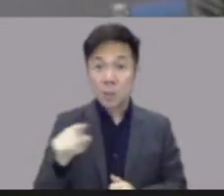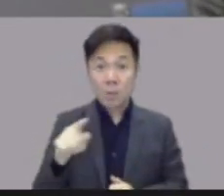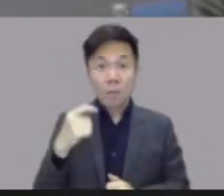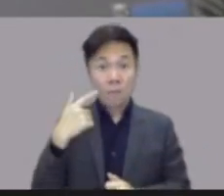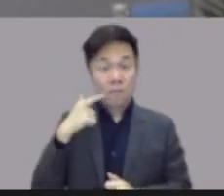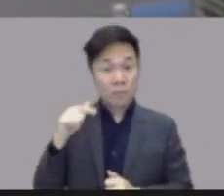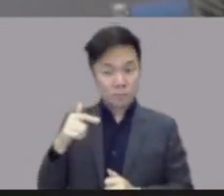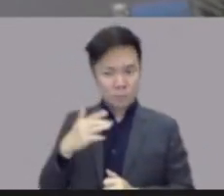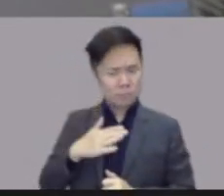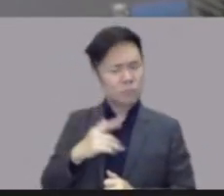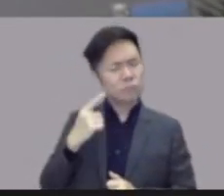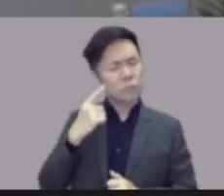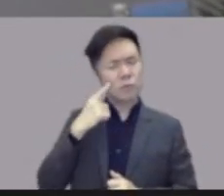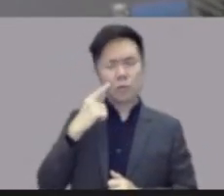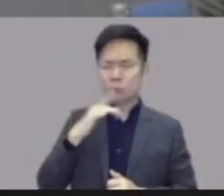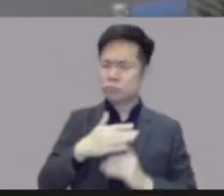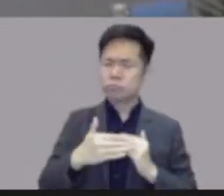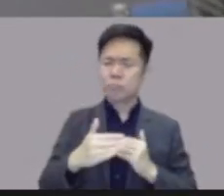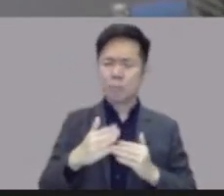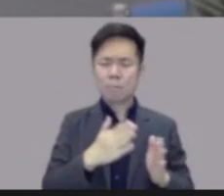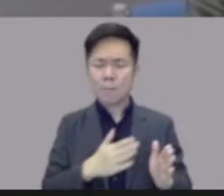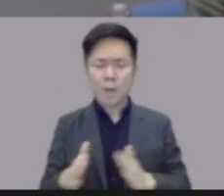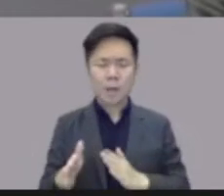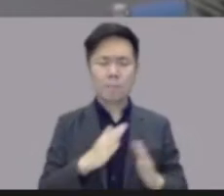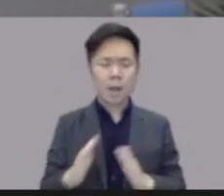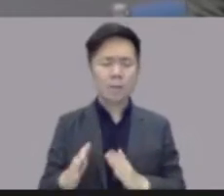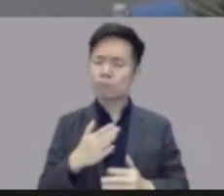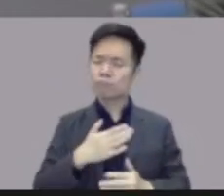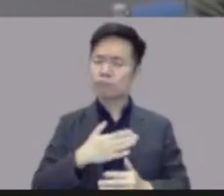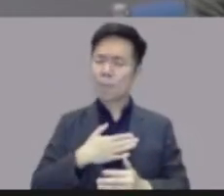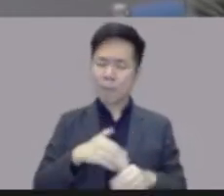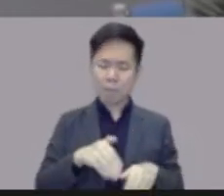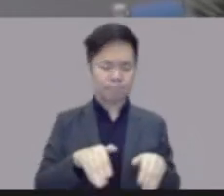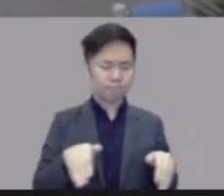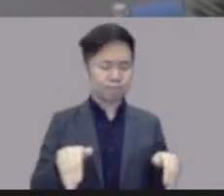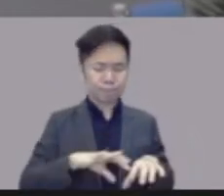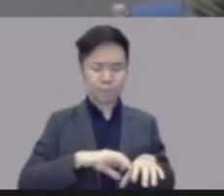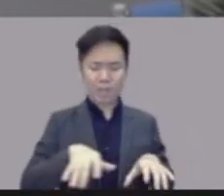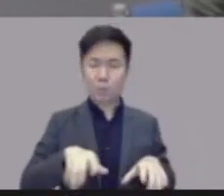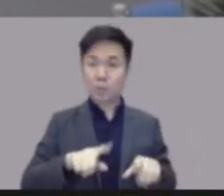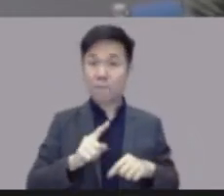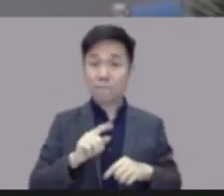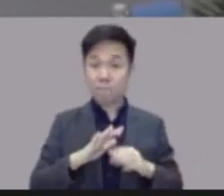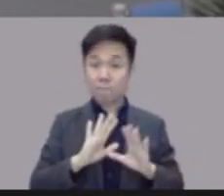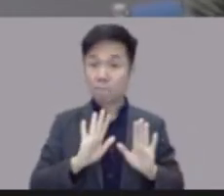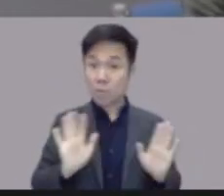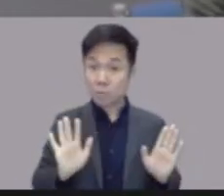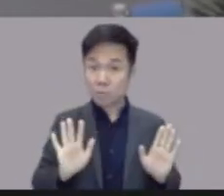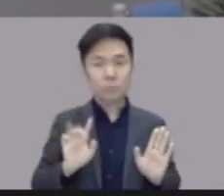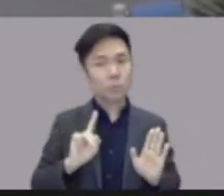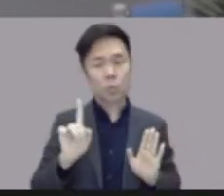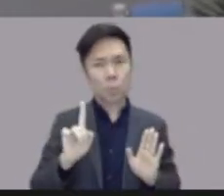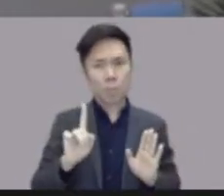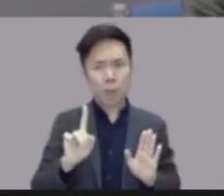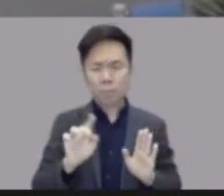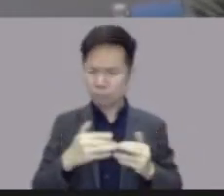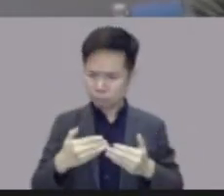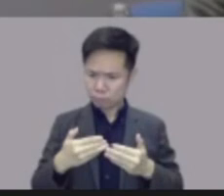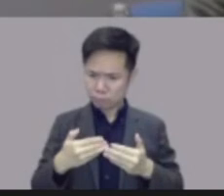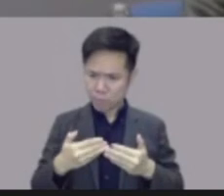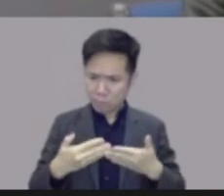Regional they can be a driver of the Swift Transportation at National National and Regional